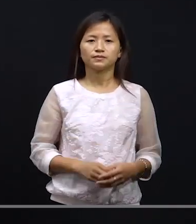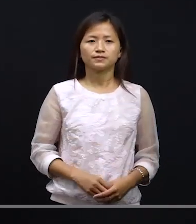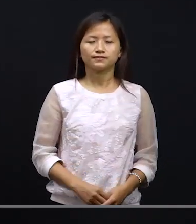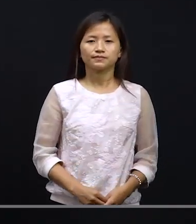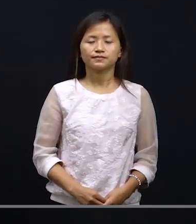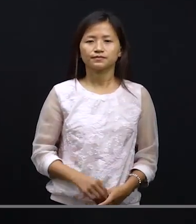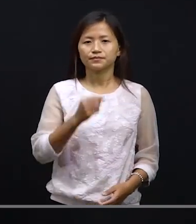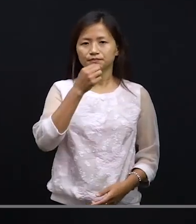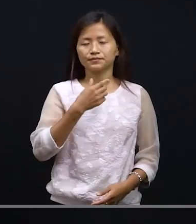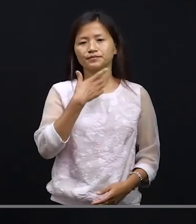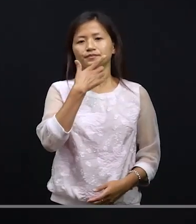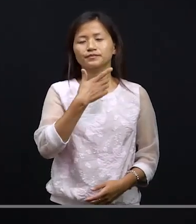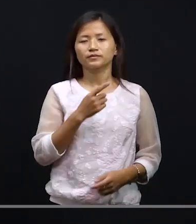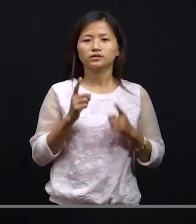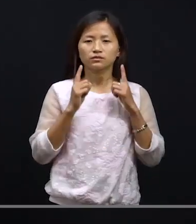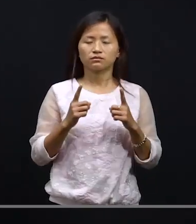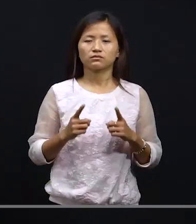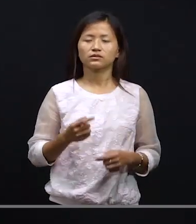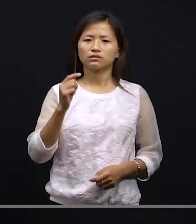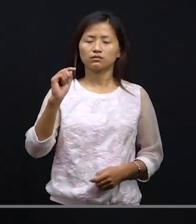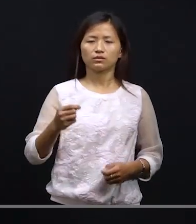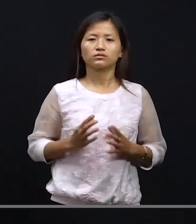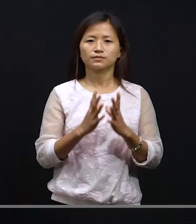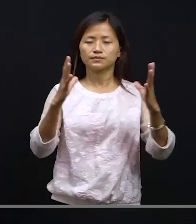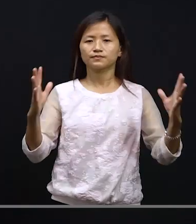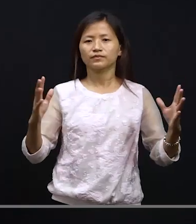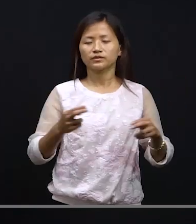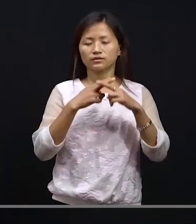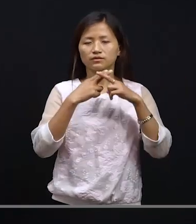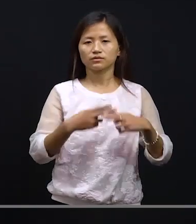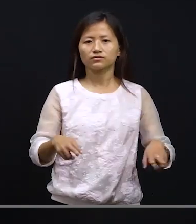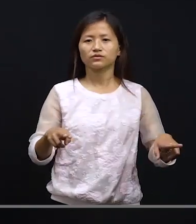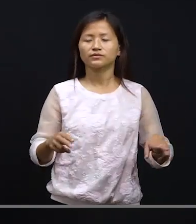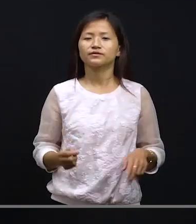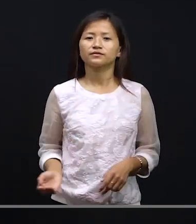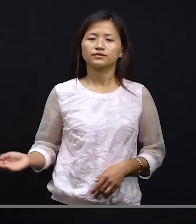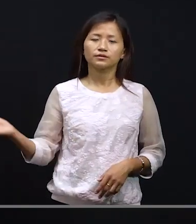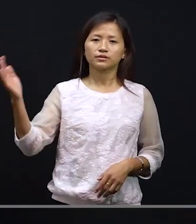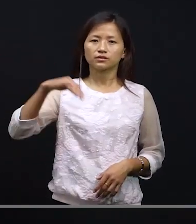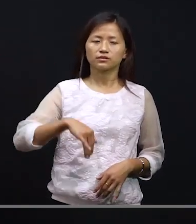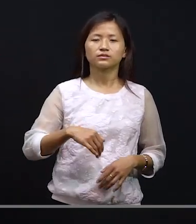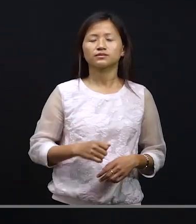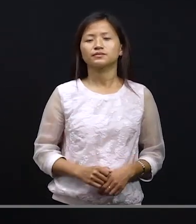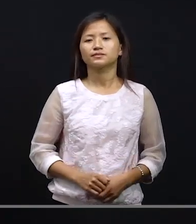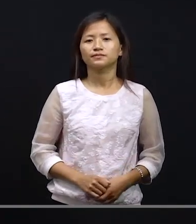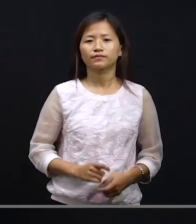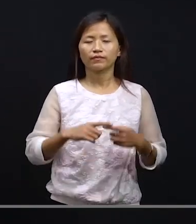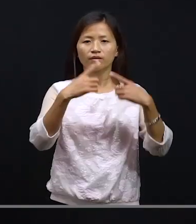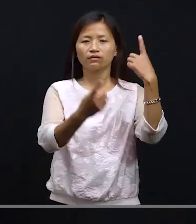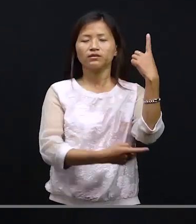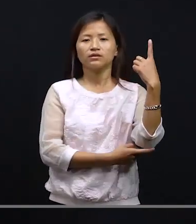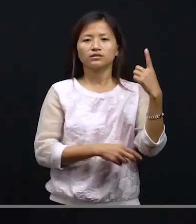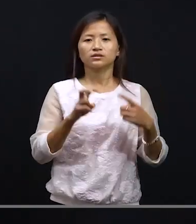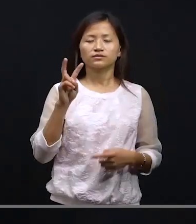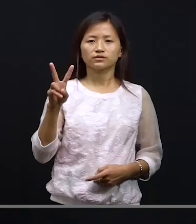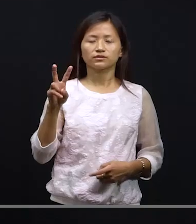the smile of somebody alone. It comes from the freedom that is inside. And in the last verse, you will